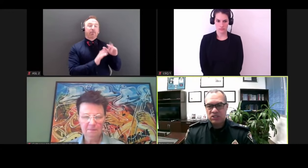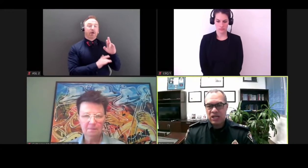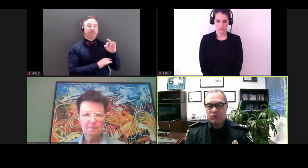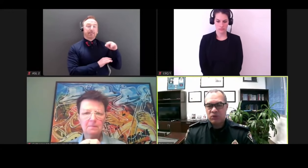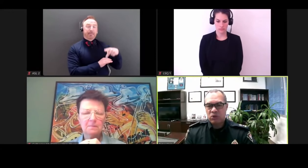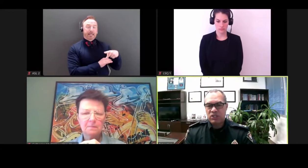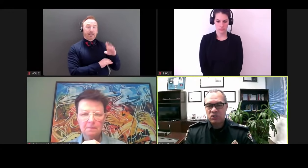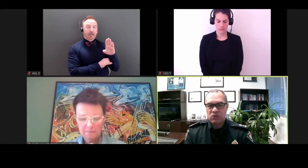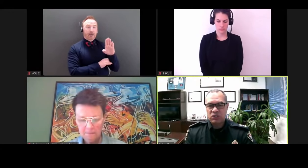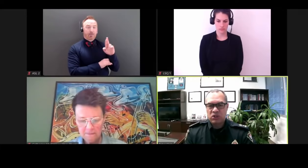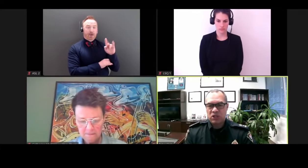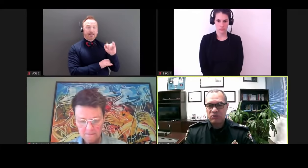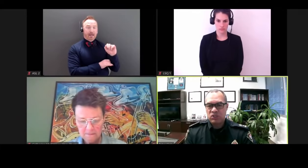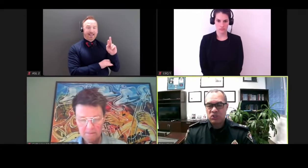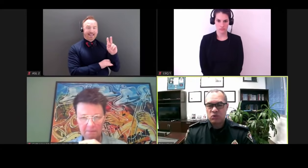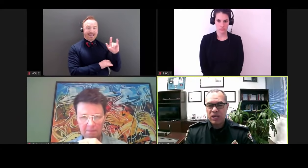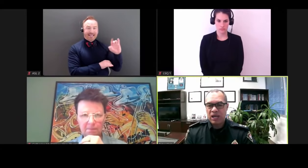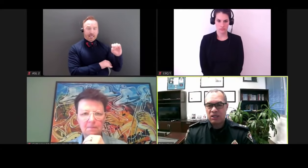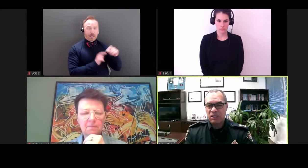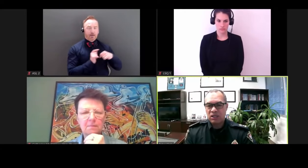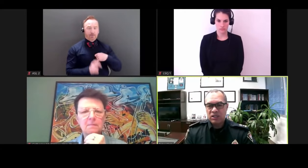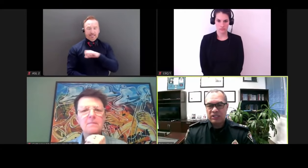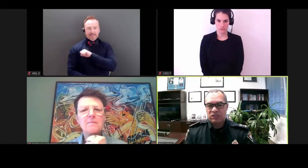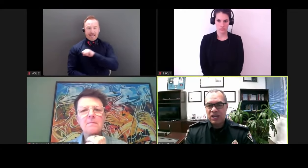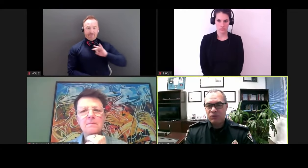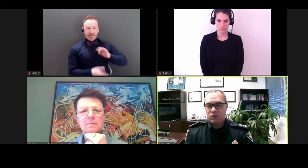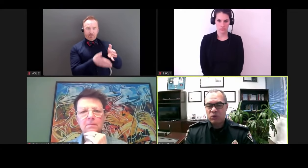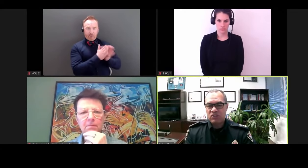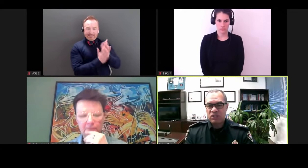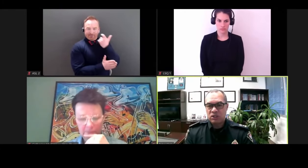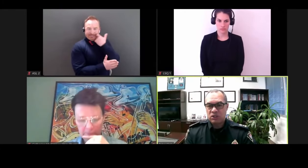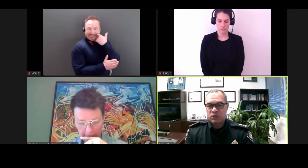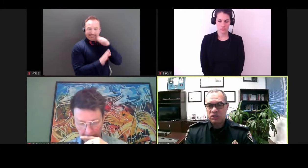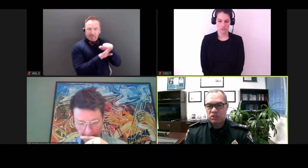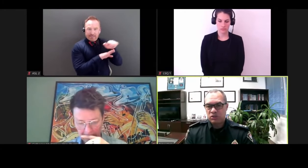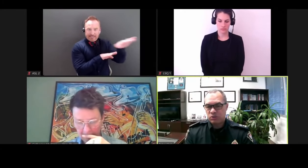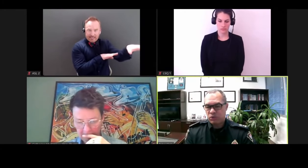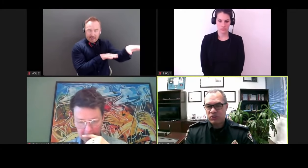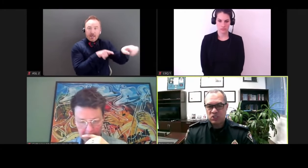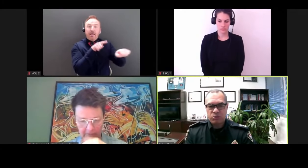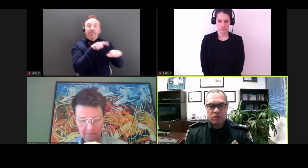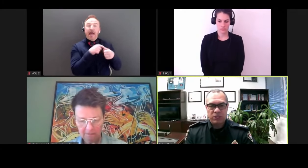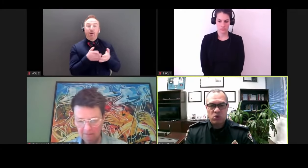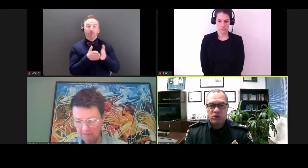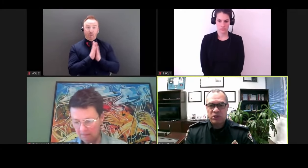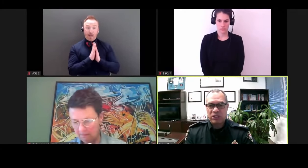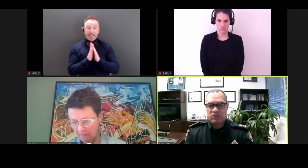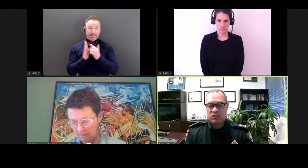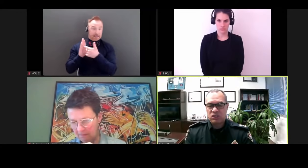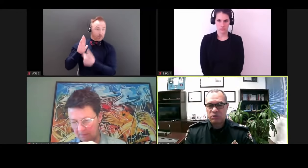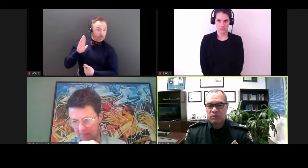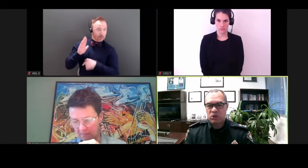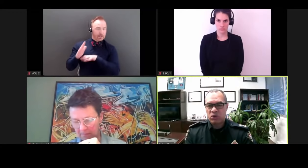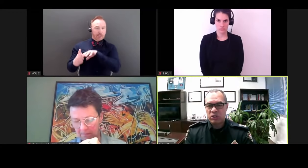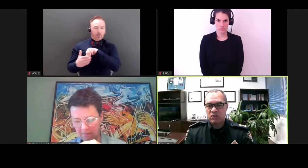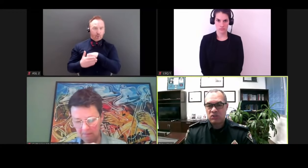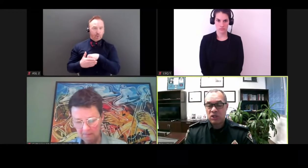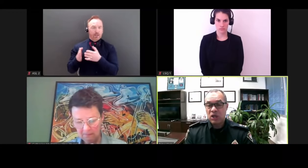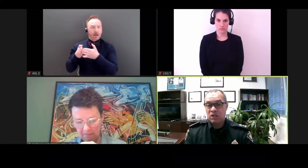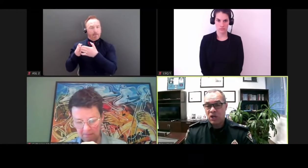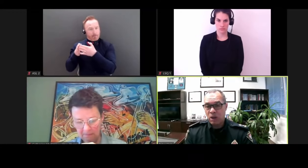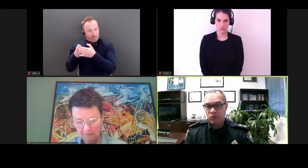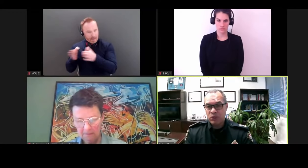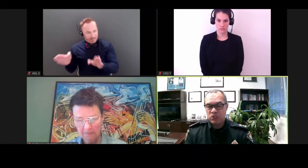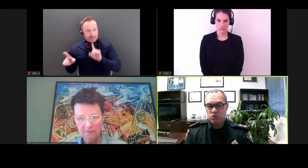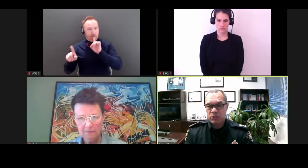latest staffing request over to her, and I've just heard back. That staffing request includes the provision of public order units, additional public order units,